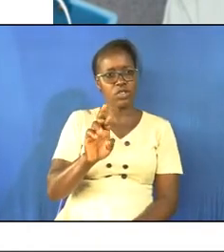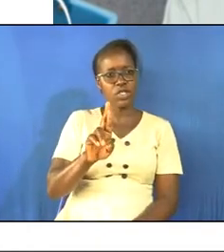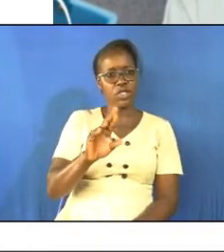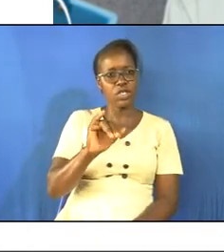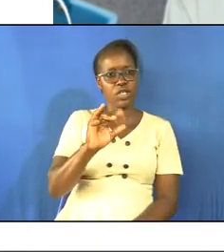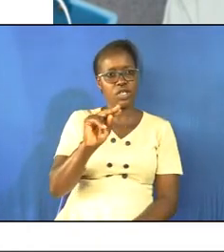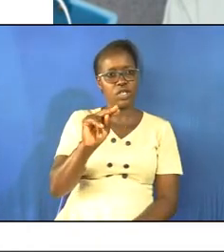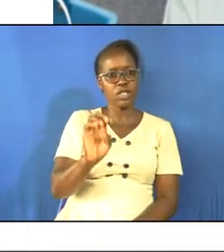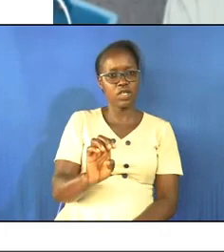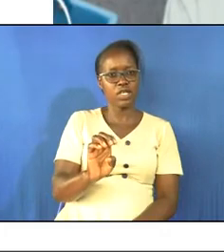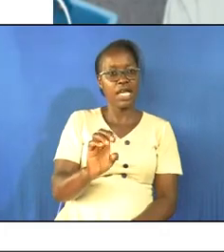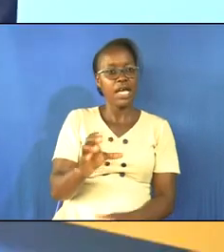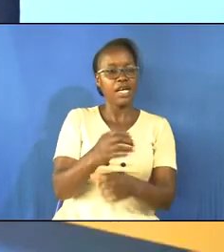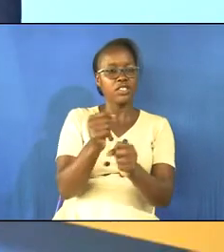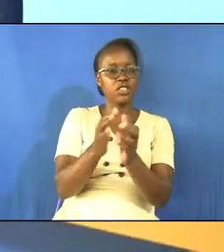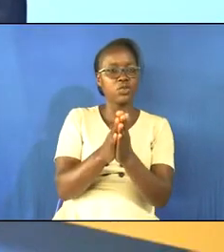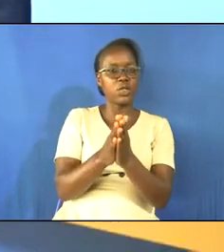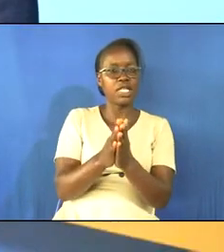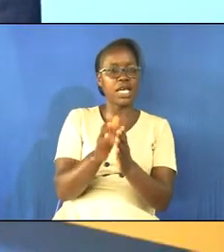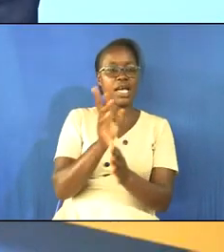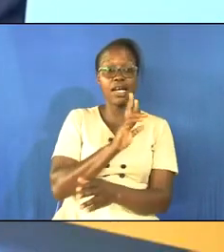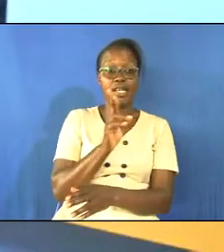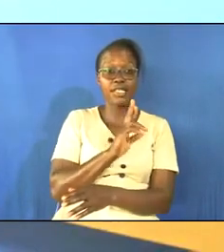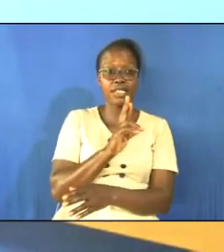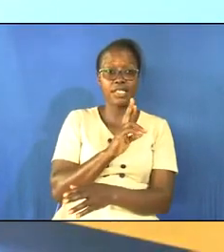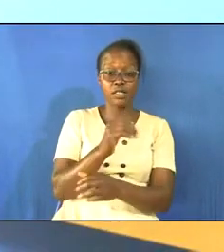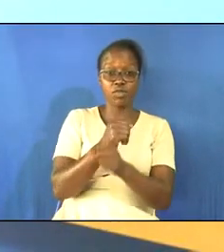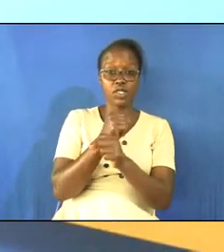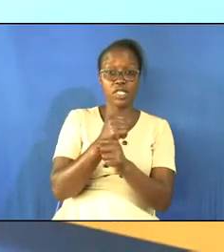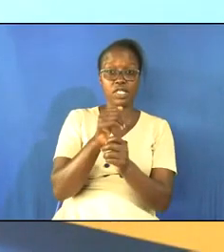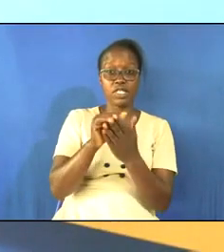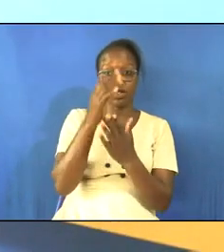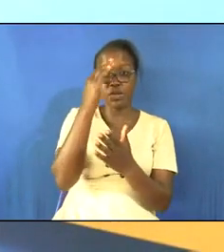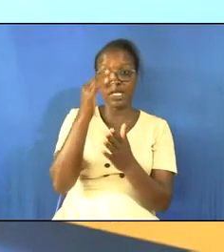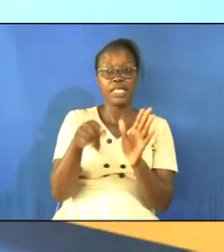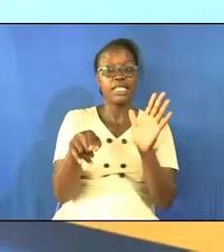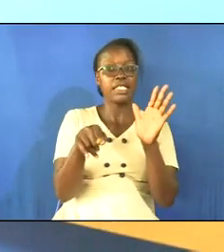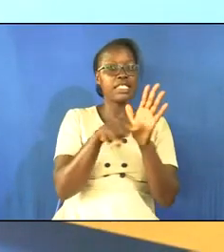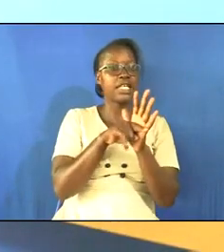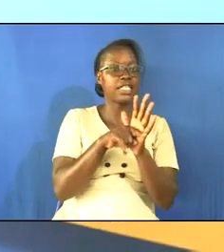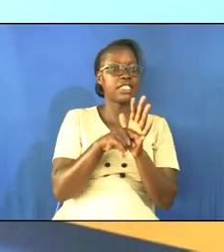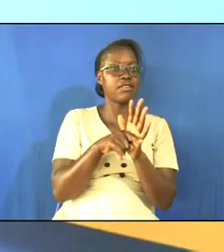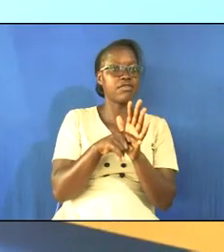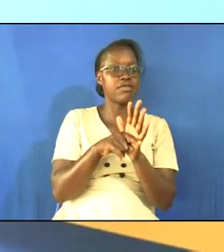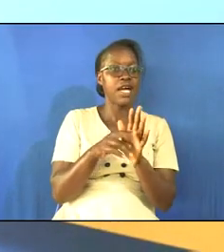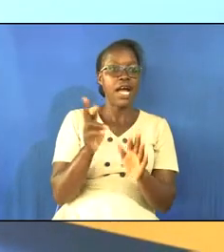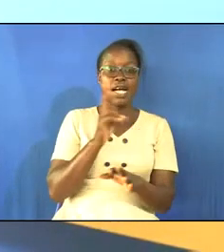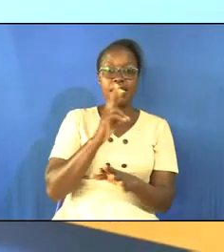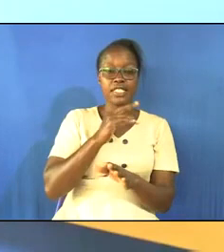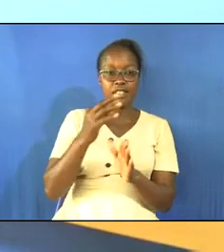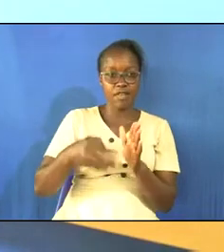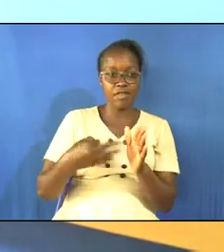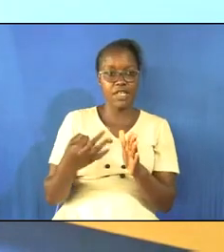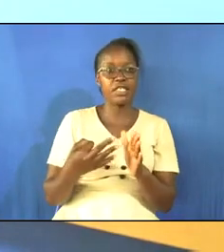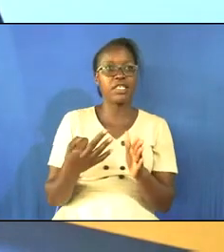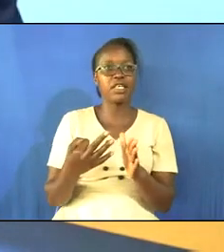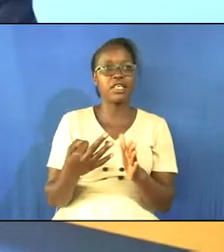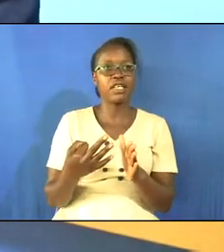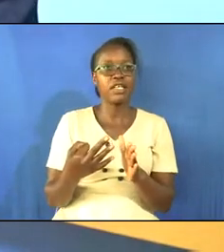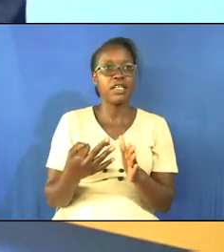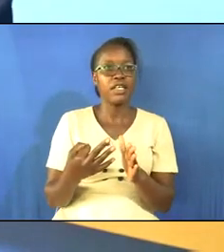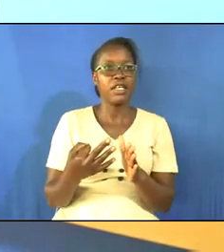is associated with a lower risk. It's actually protective. That's why we say it's a negative risk factor. So it confers benefit to